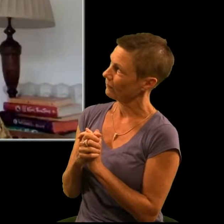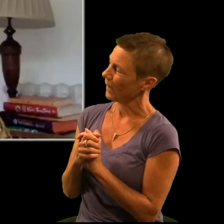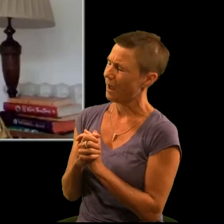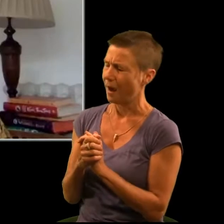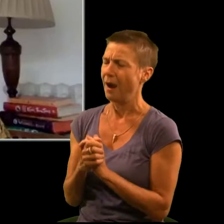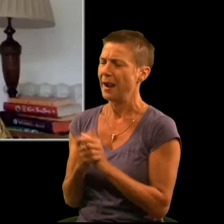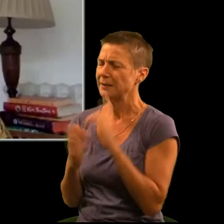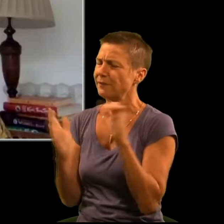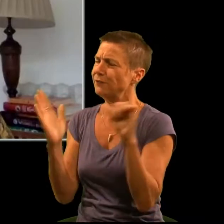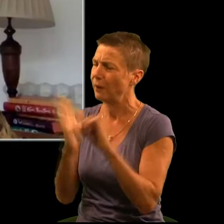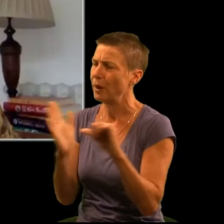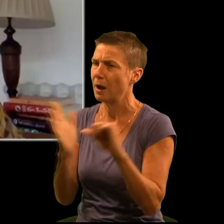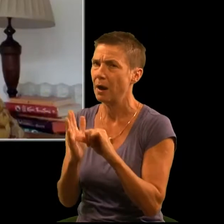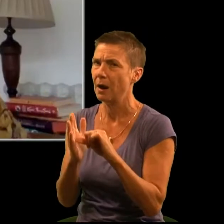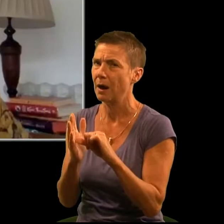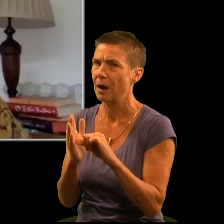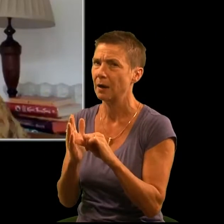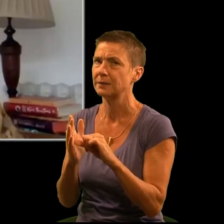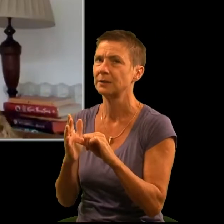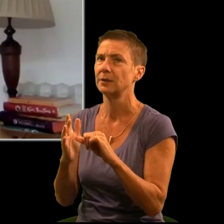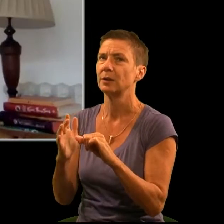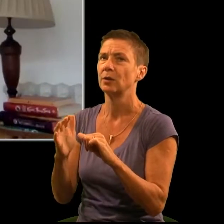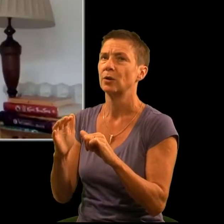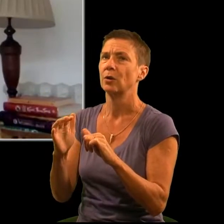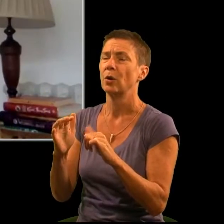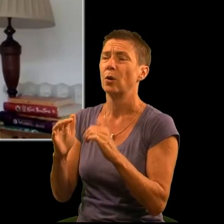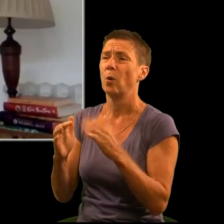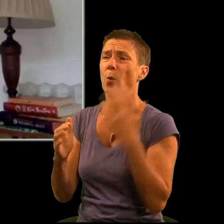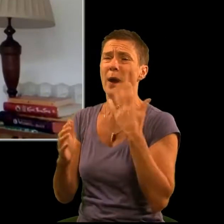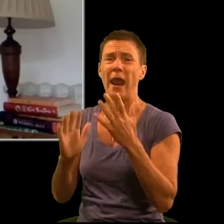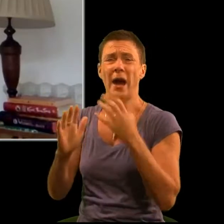I find it very hard writing